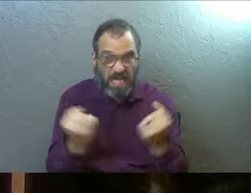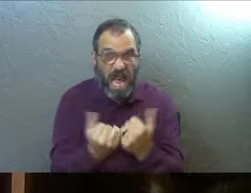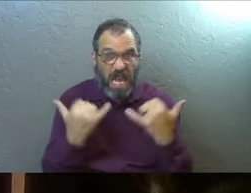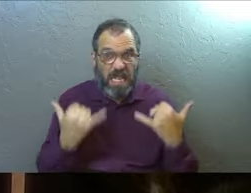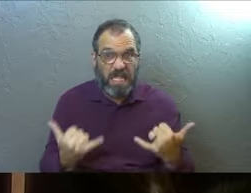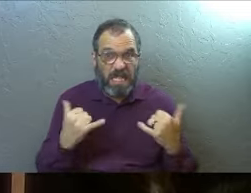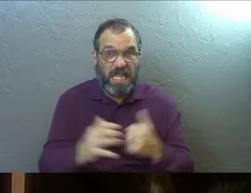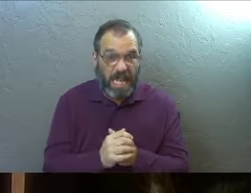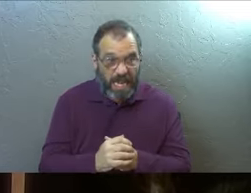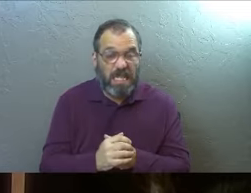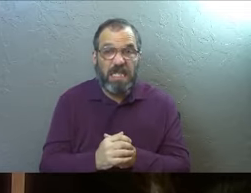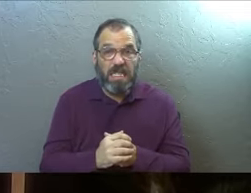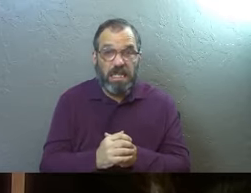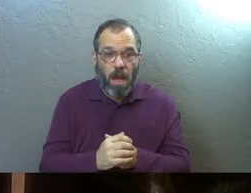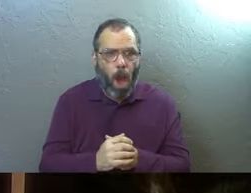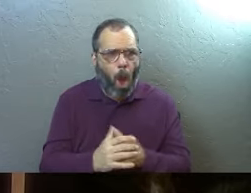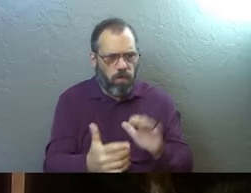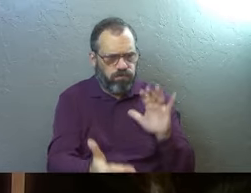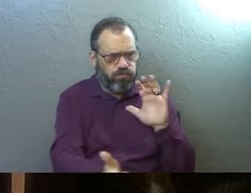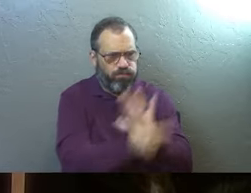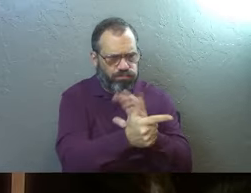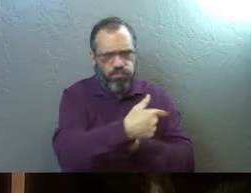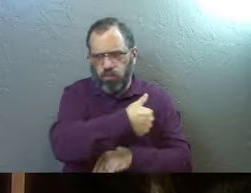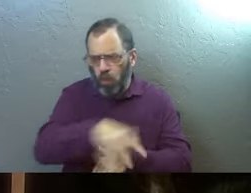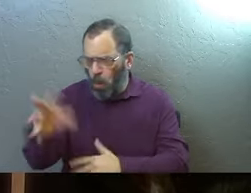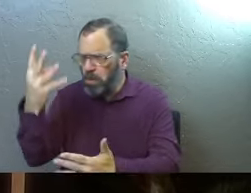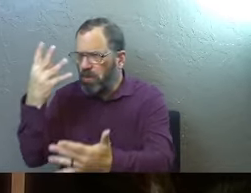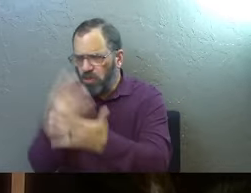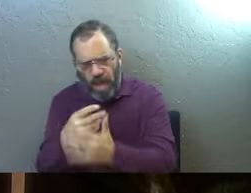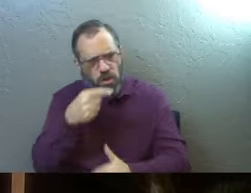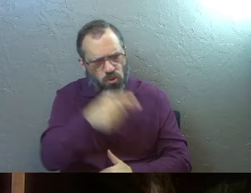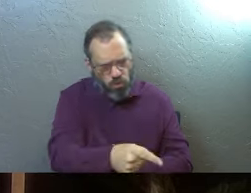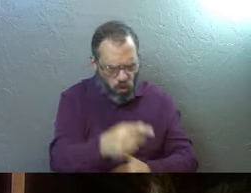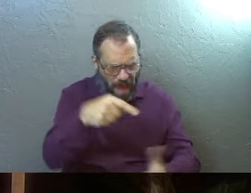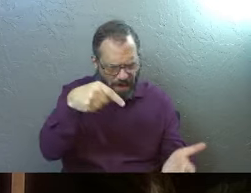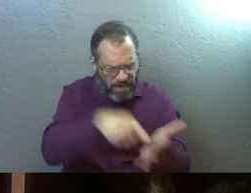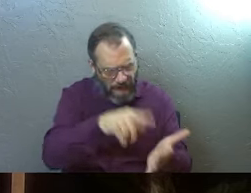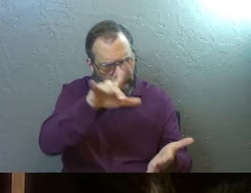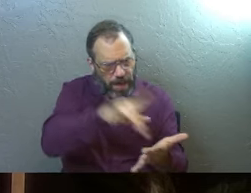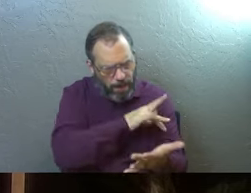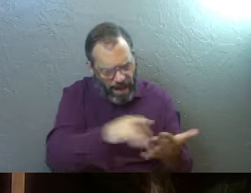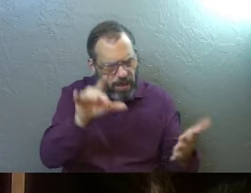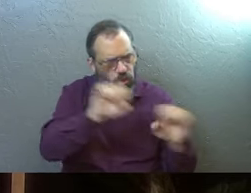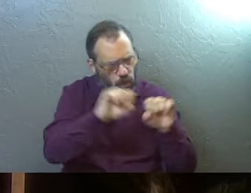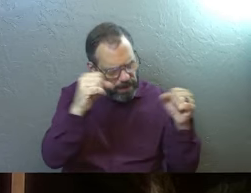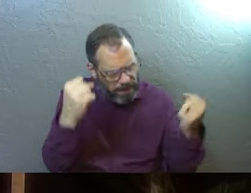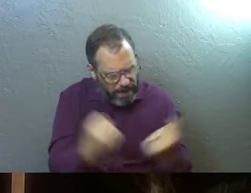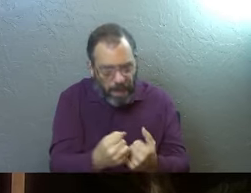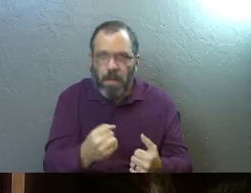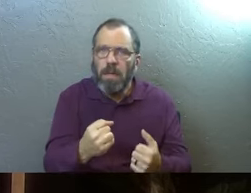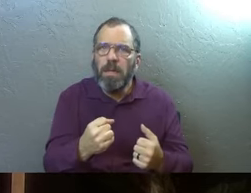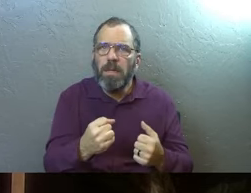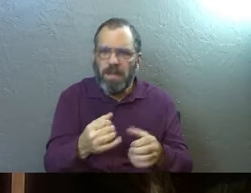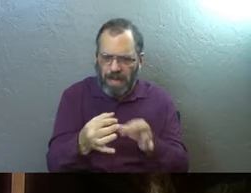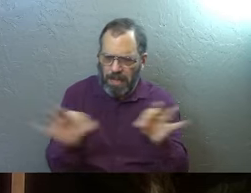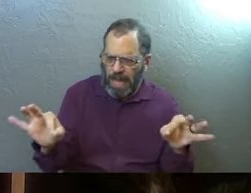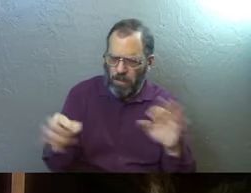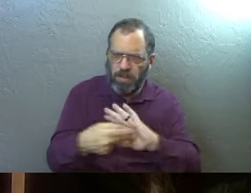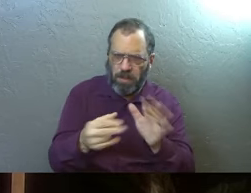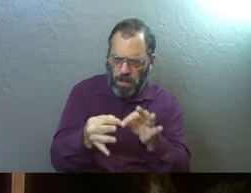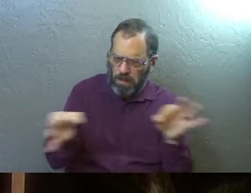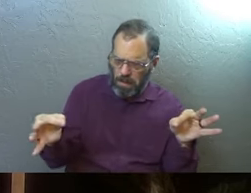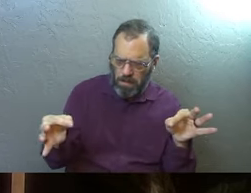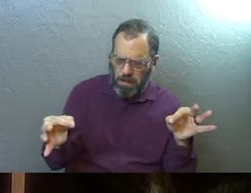right? You broke this law. You're going to jail because you have a debt to pay to society. Do you know what that language is